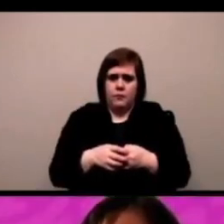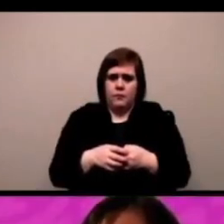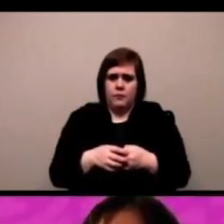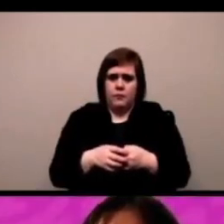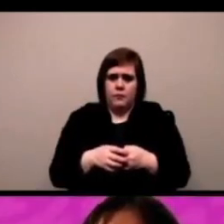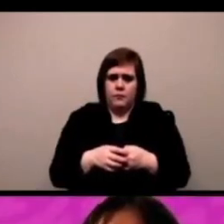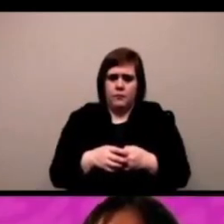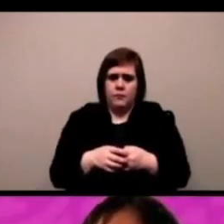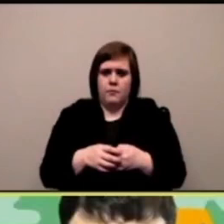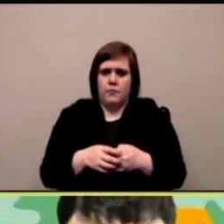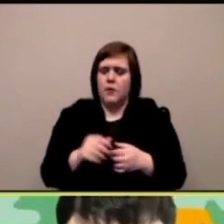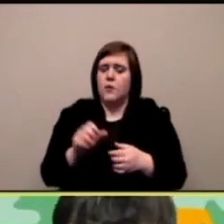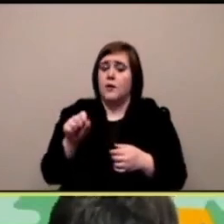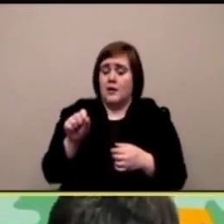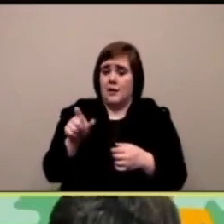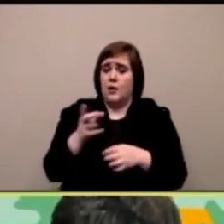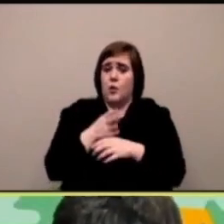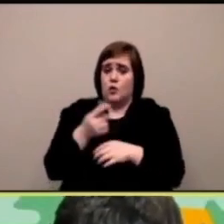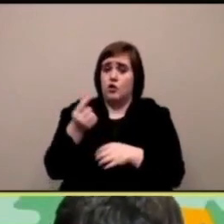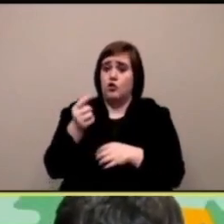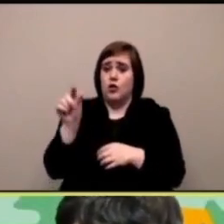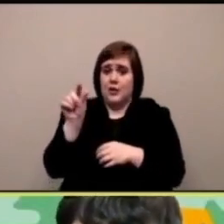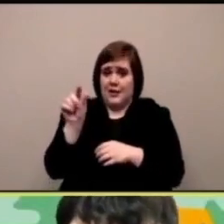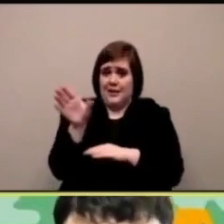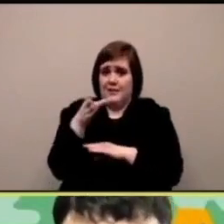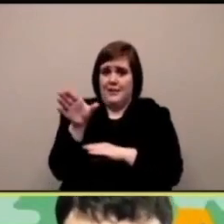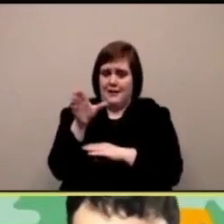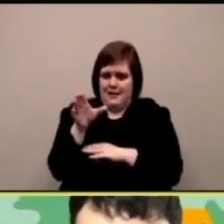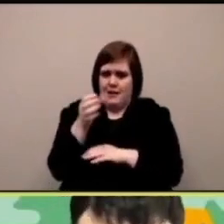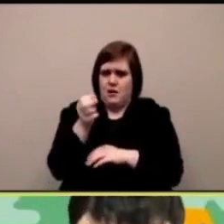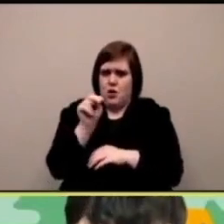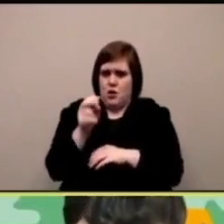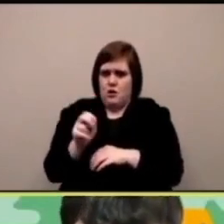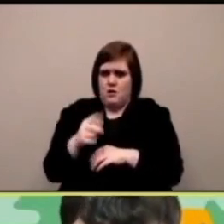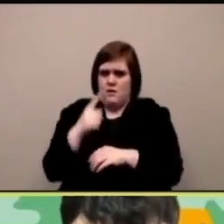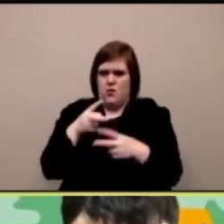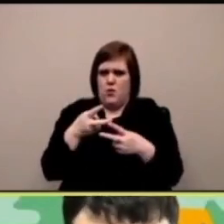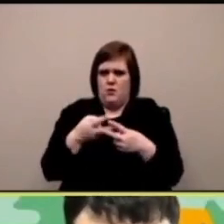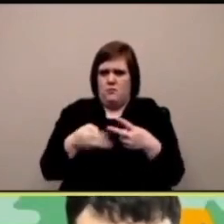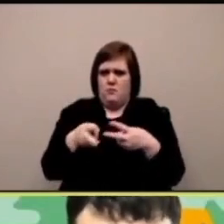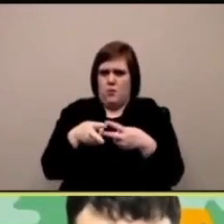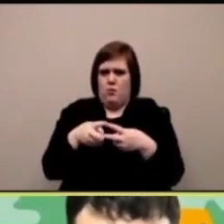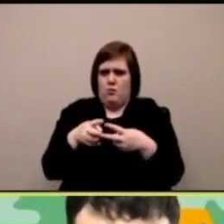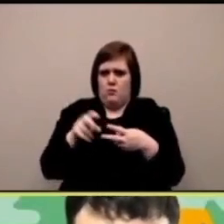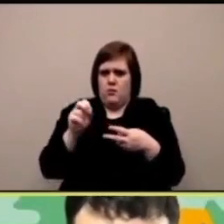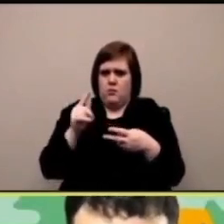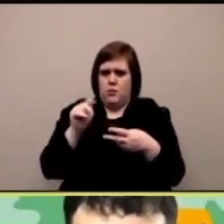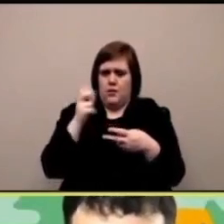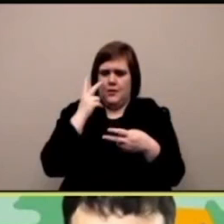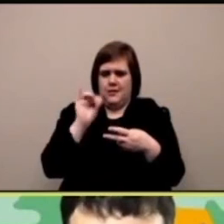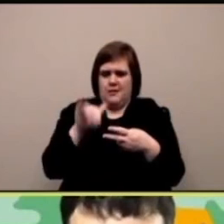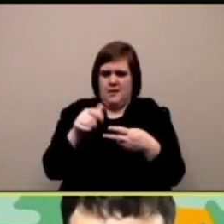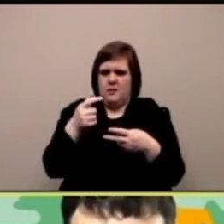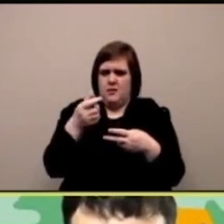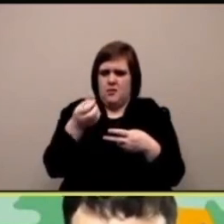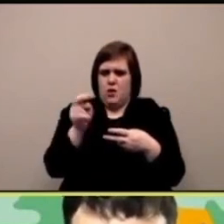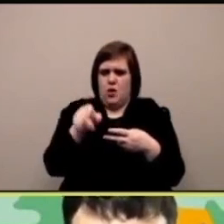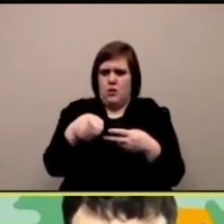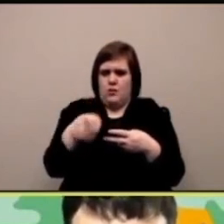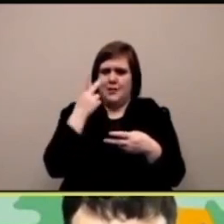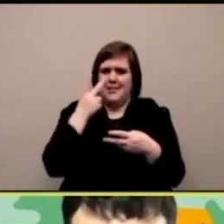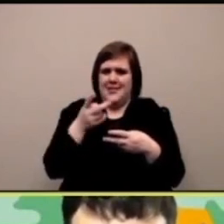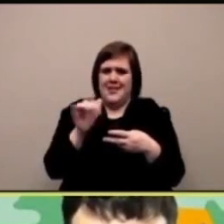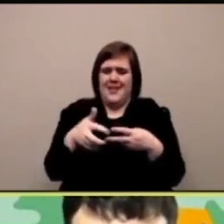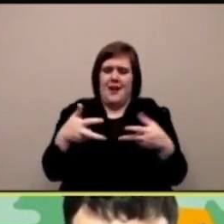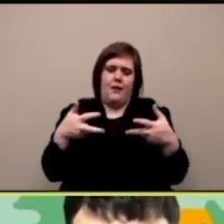So yeah, if you use the green flag to turn physics on for both sprites, and you can see that outline appears when the physics is on, and that shows you the collision boundary for